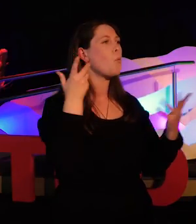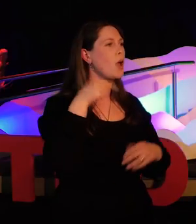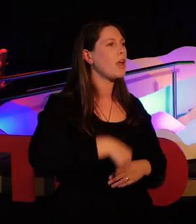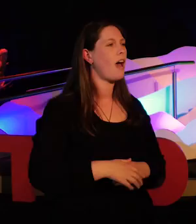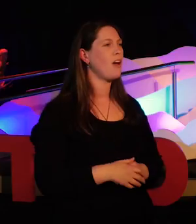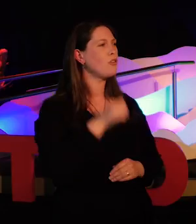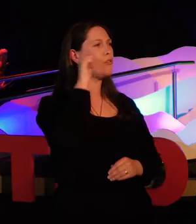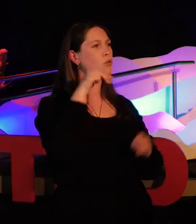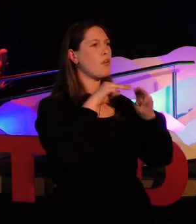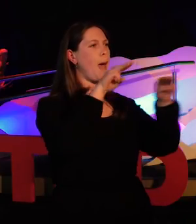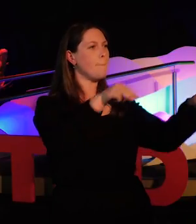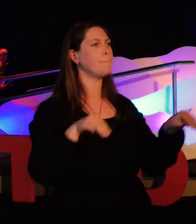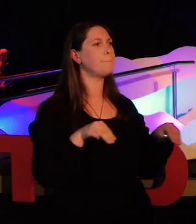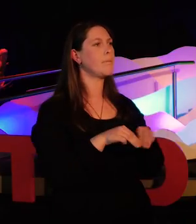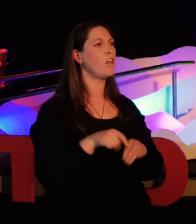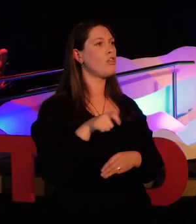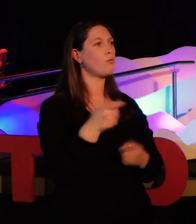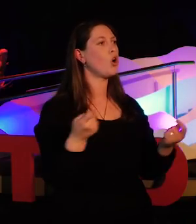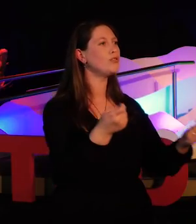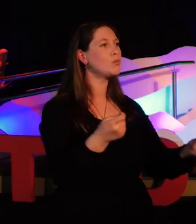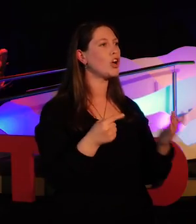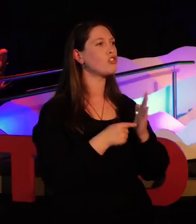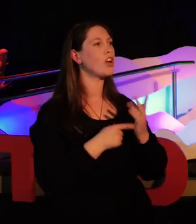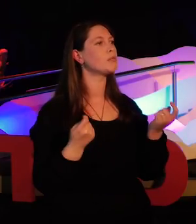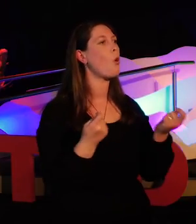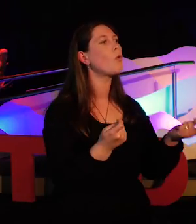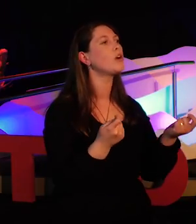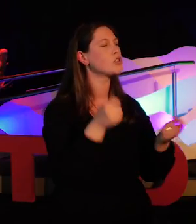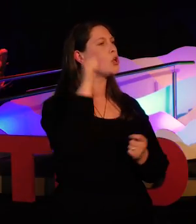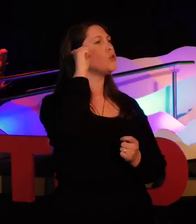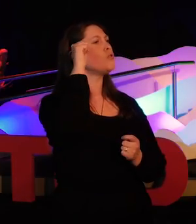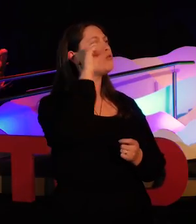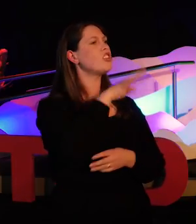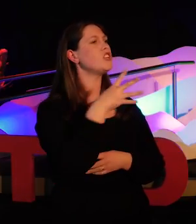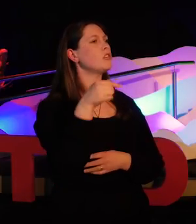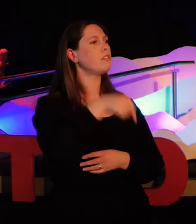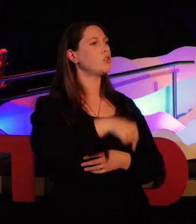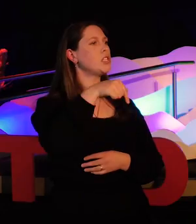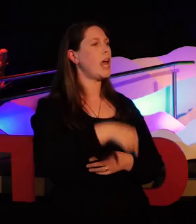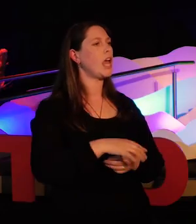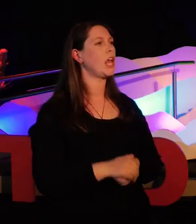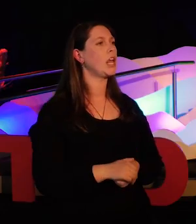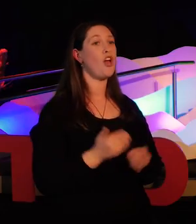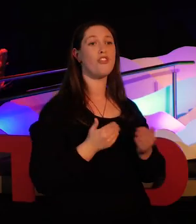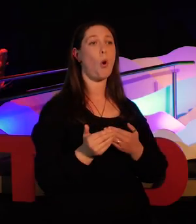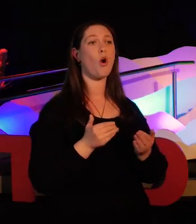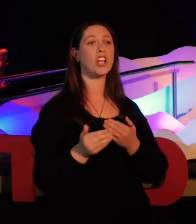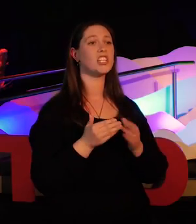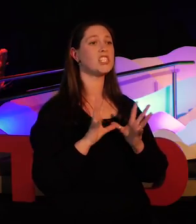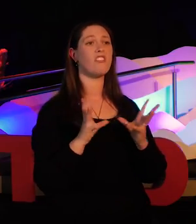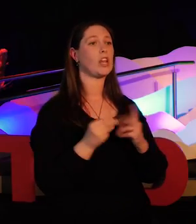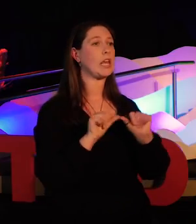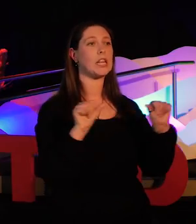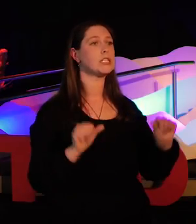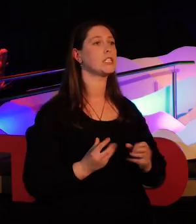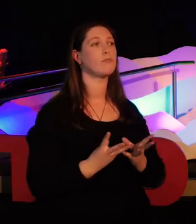are. You knew the map. The roads work, your transport worked, you knew what the schedule was. The organizers have sorted